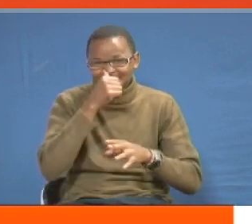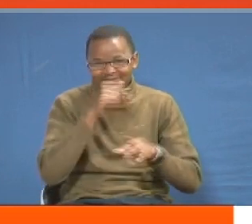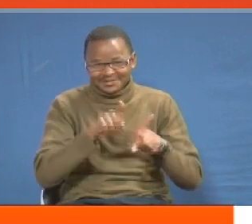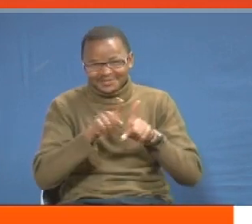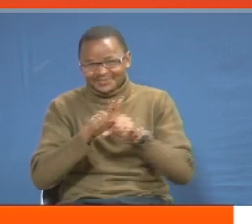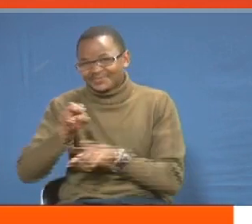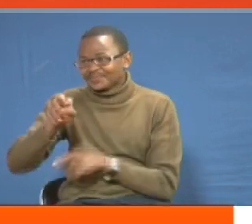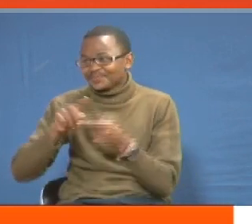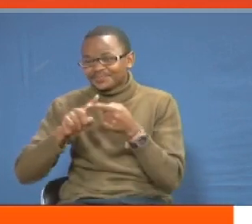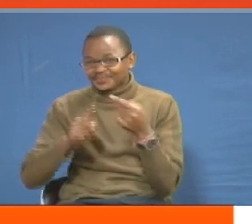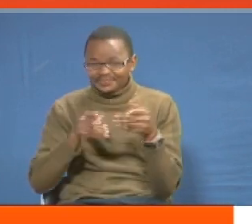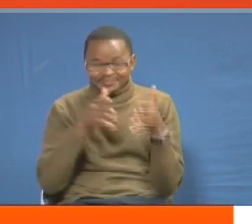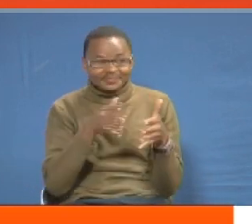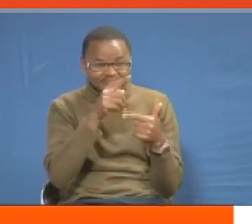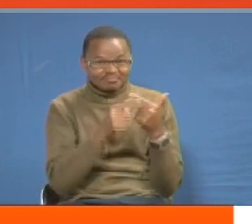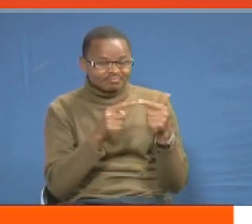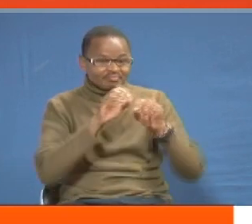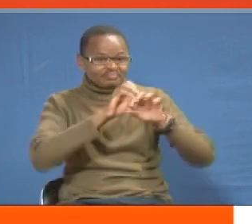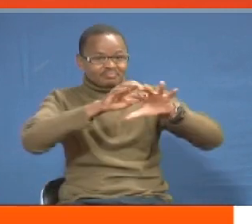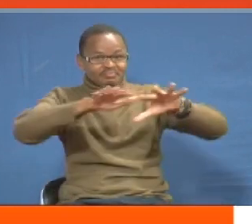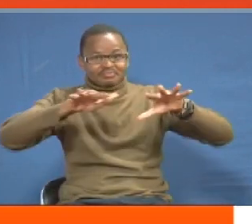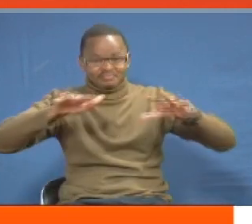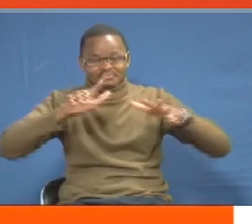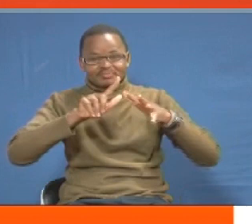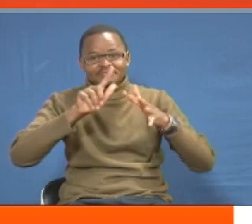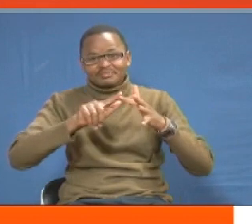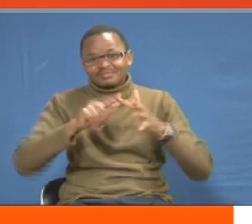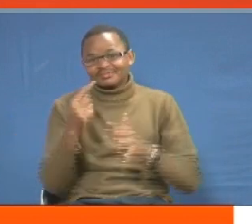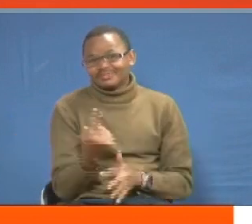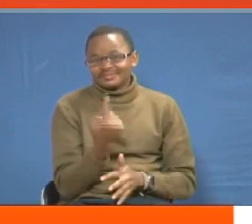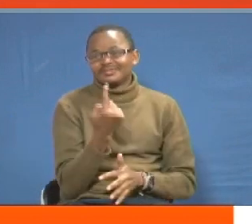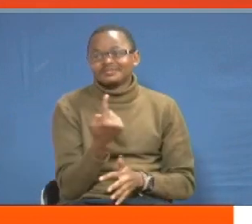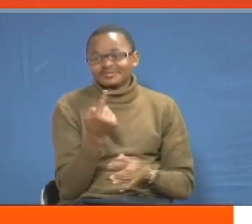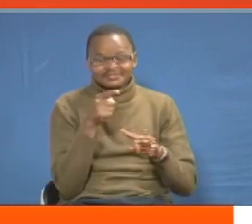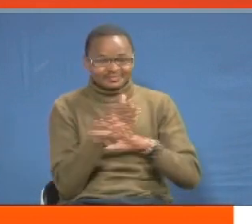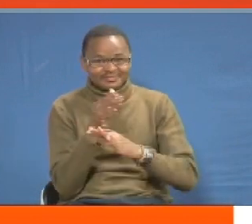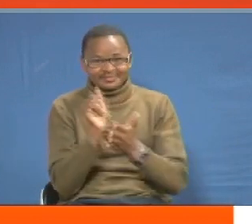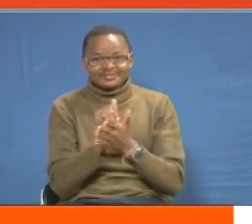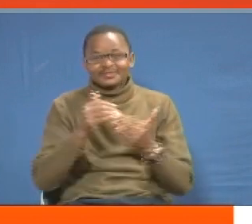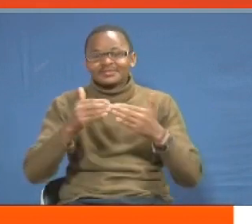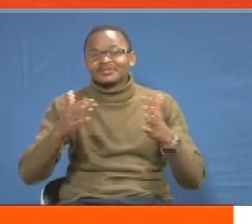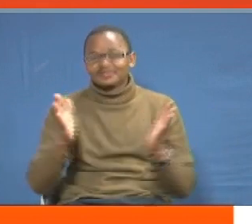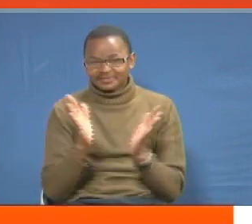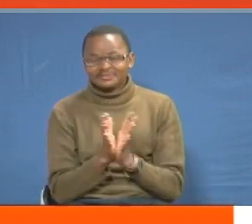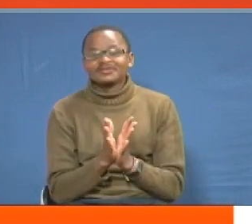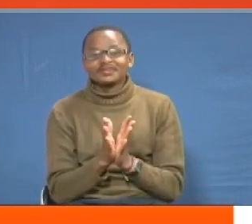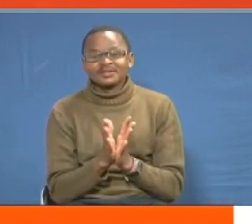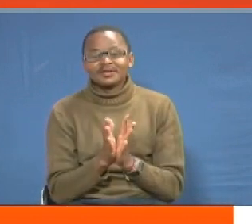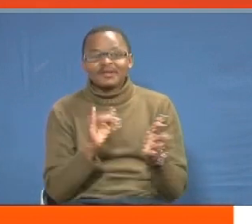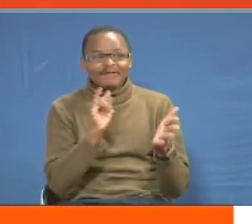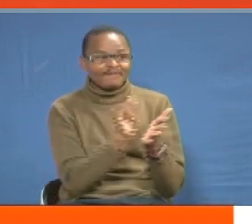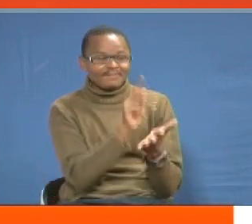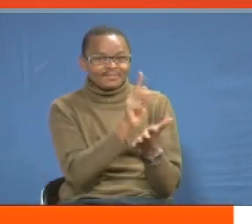is borne by them. But if this is well distributed, then the girl first would have time and the community will